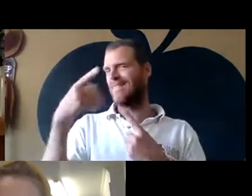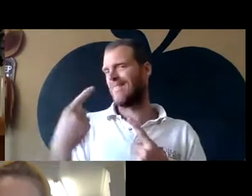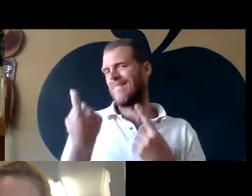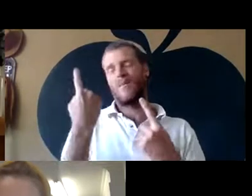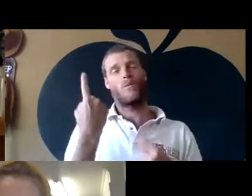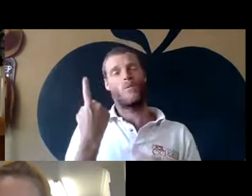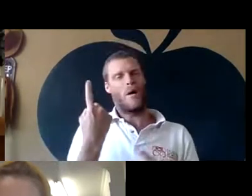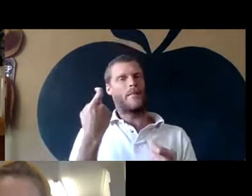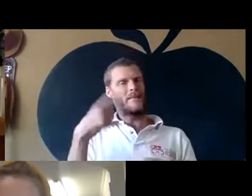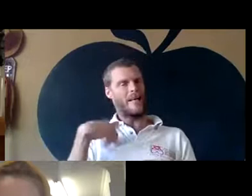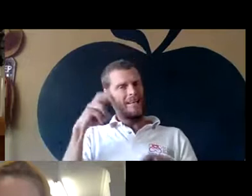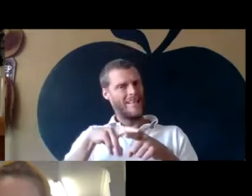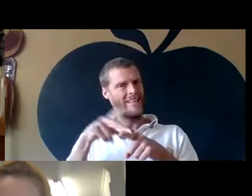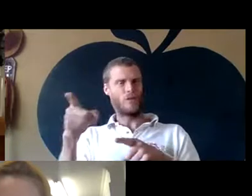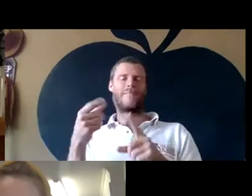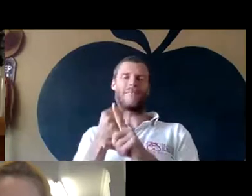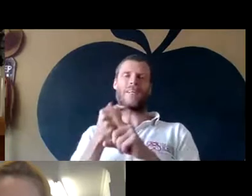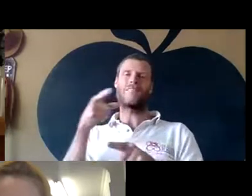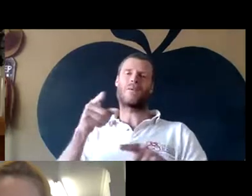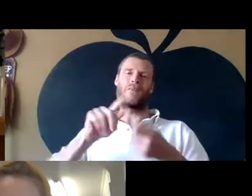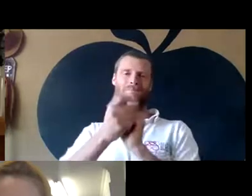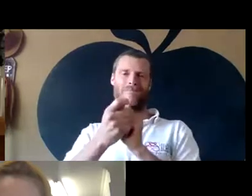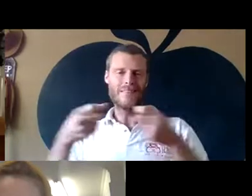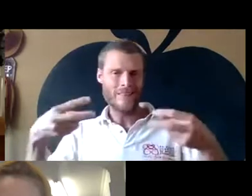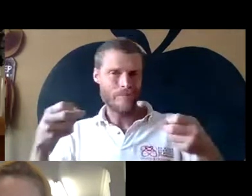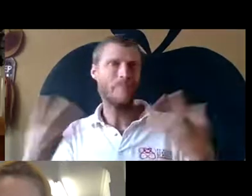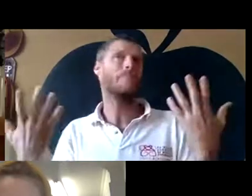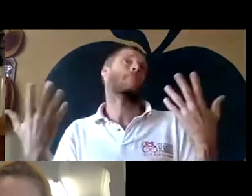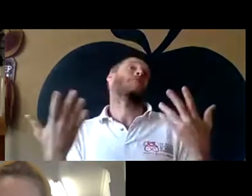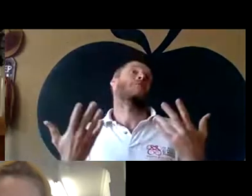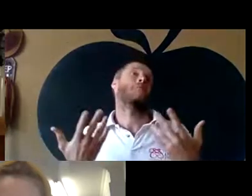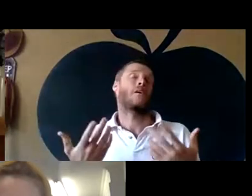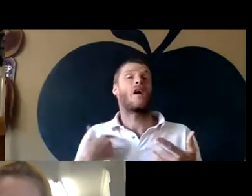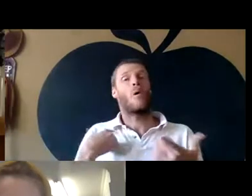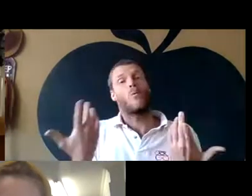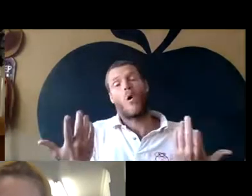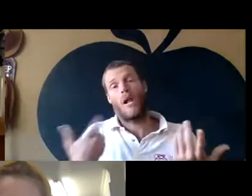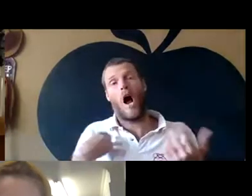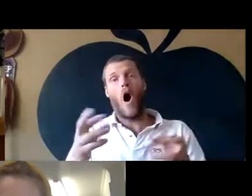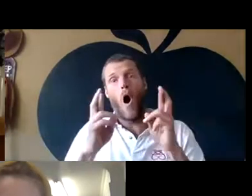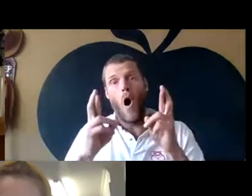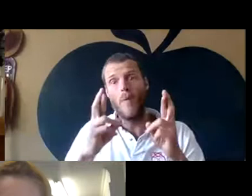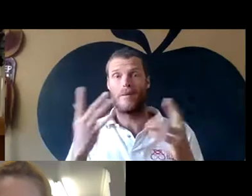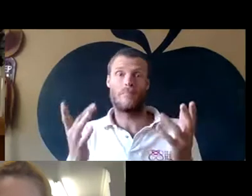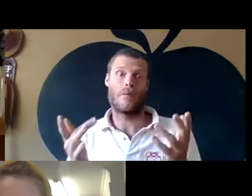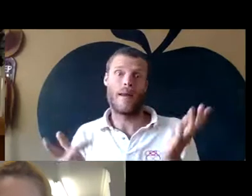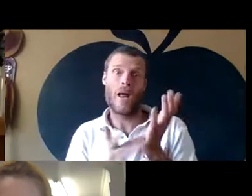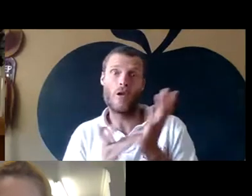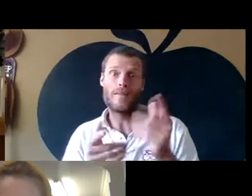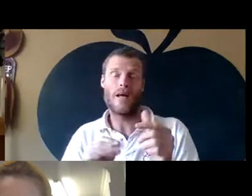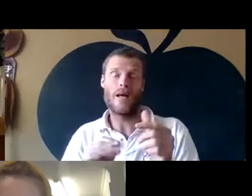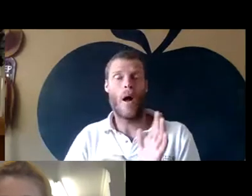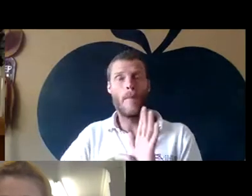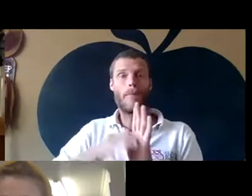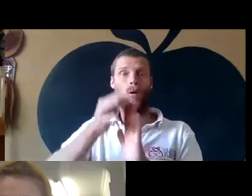barrier, especially. It's the one thing we need to improve in South Africa. We need to get subtitles on.